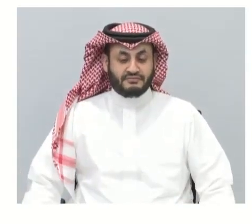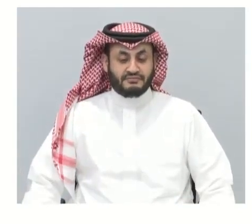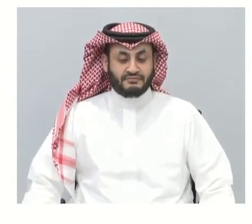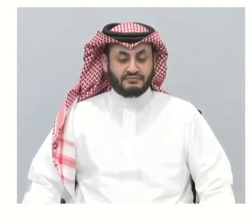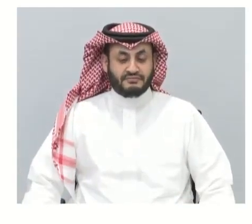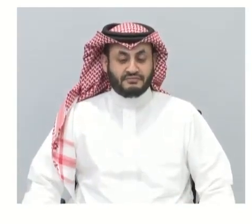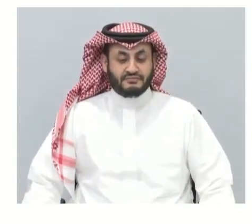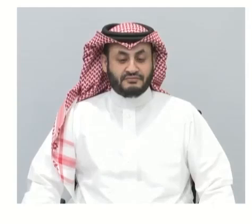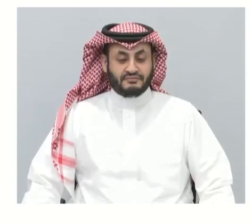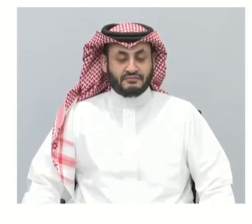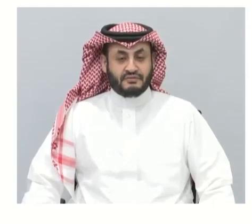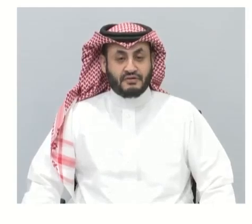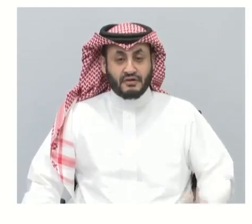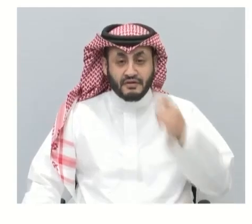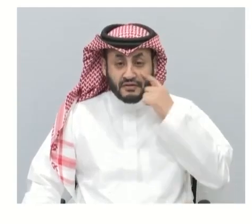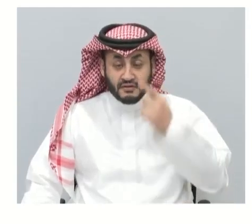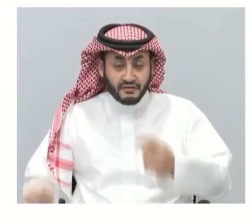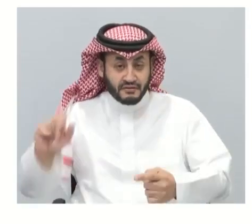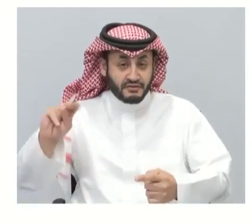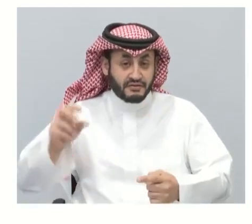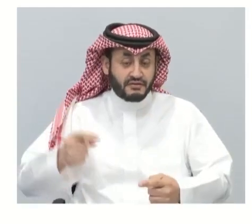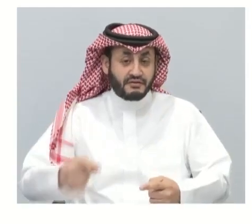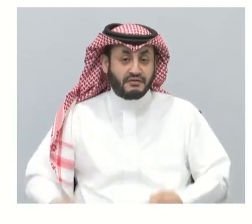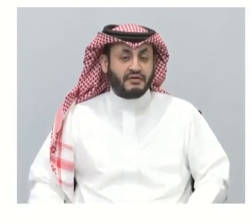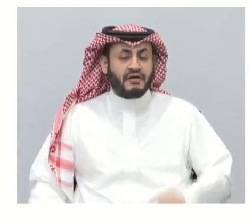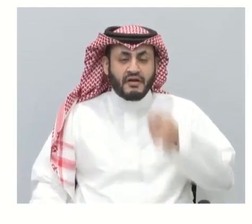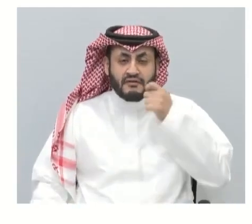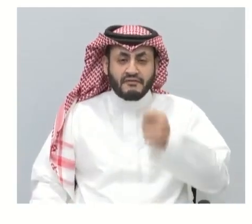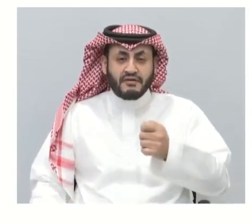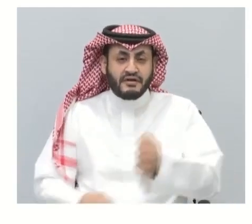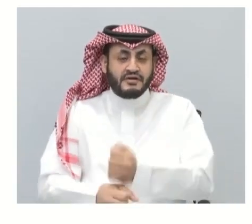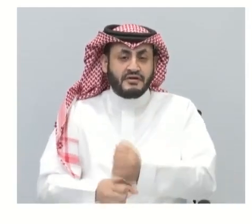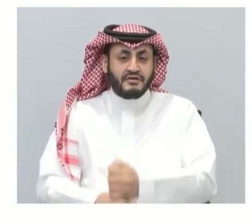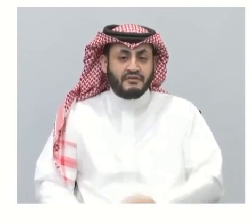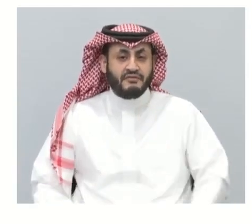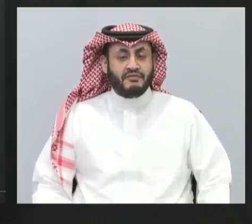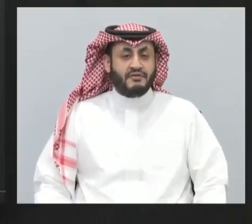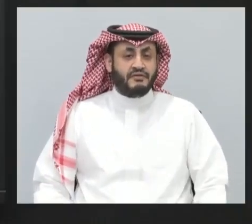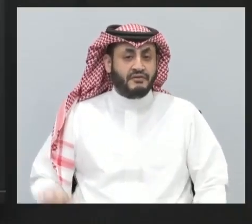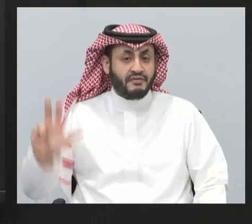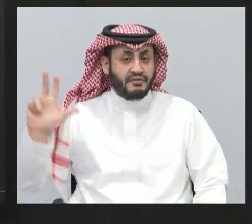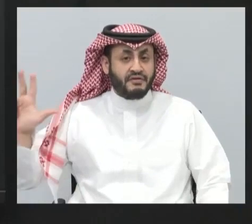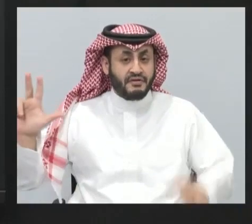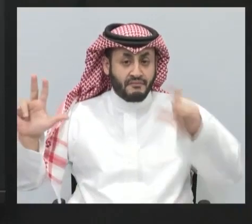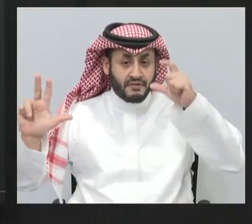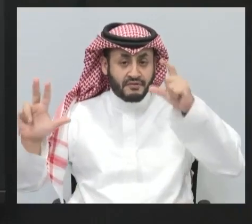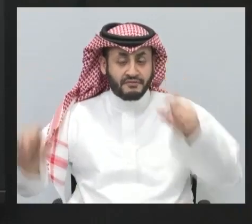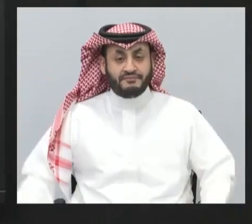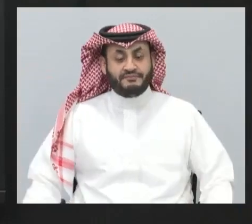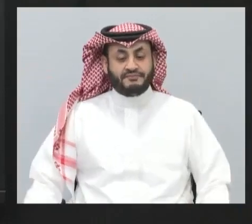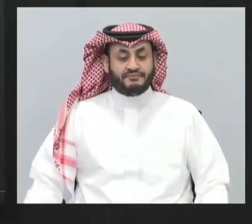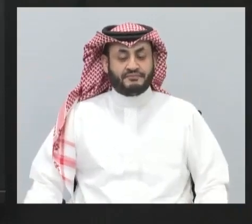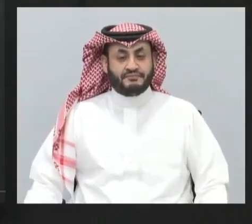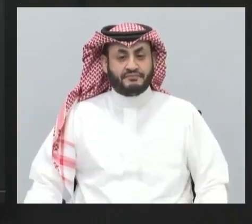been looking for a job for 3 months. So once we're having the time is mentioned and we are speaking